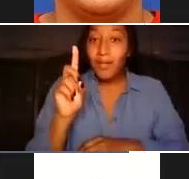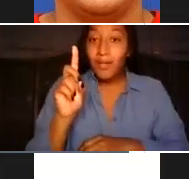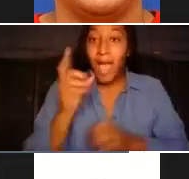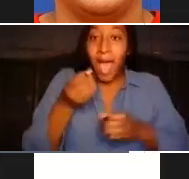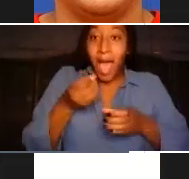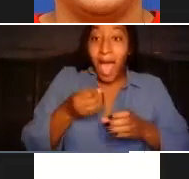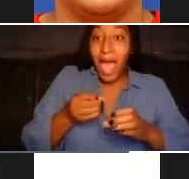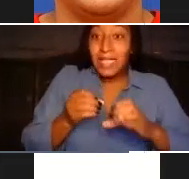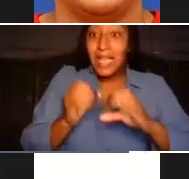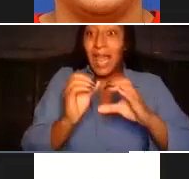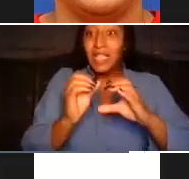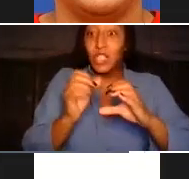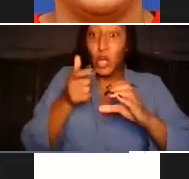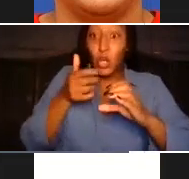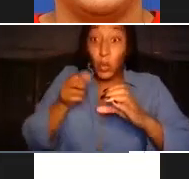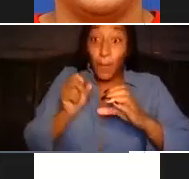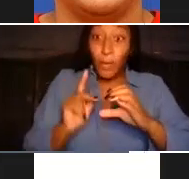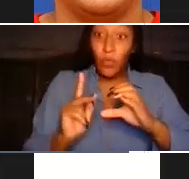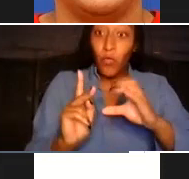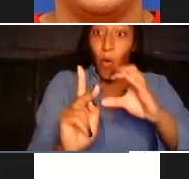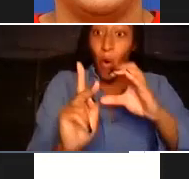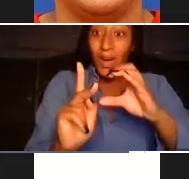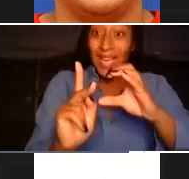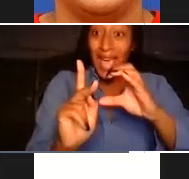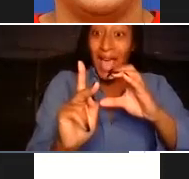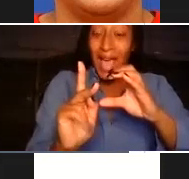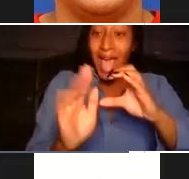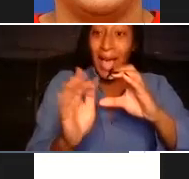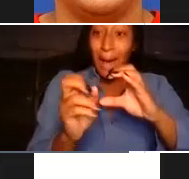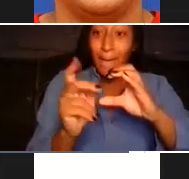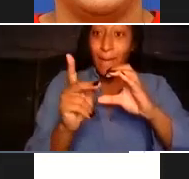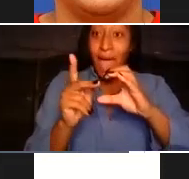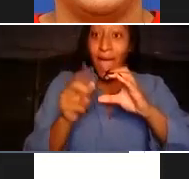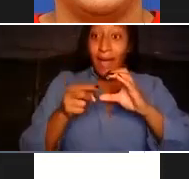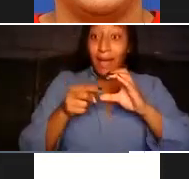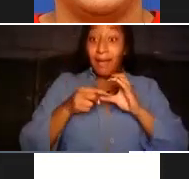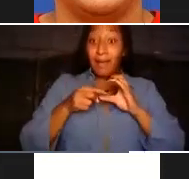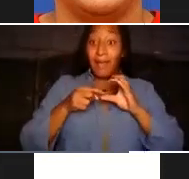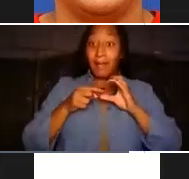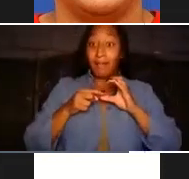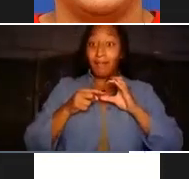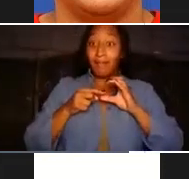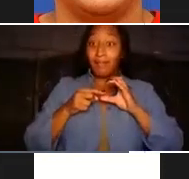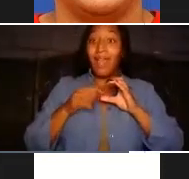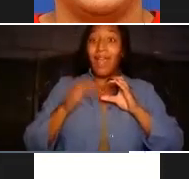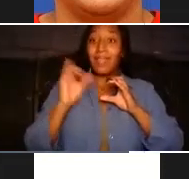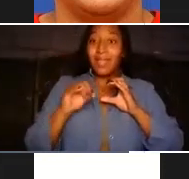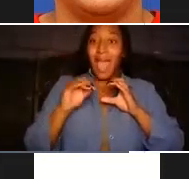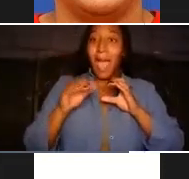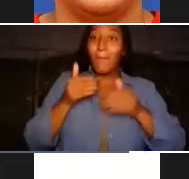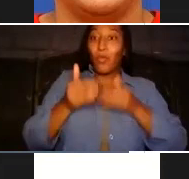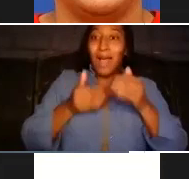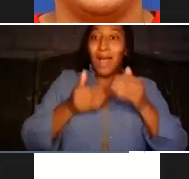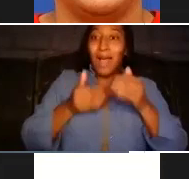oscillate and come back to its starting position, that's what we call the period, okay? The time it takes